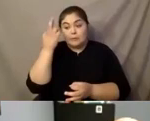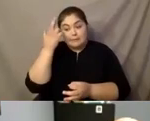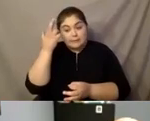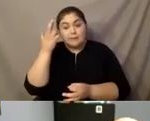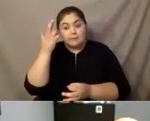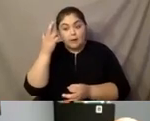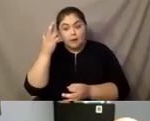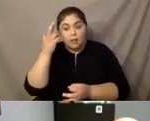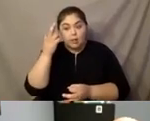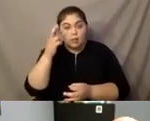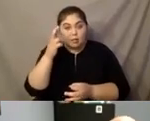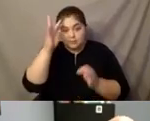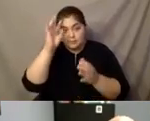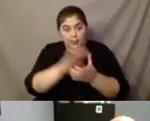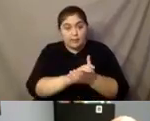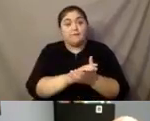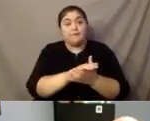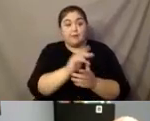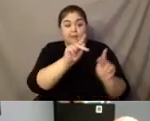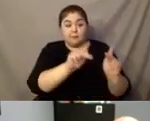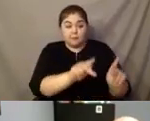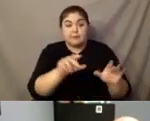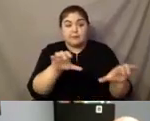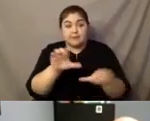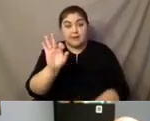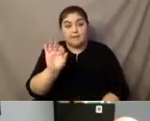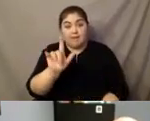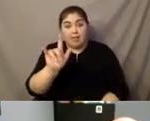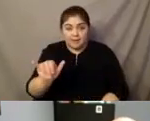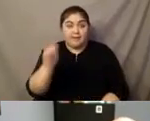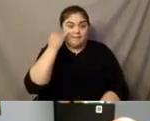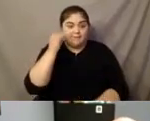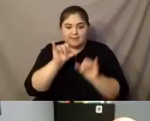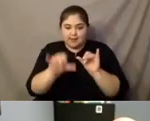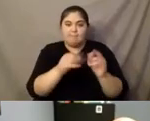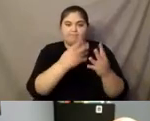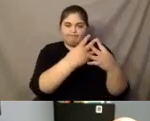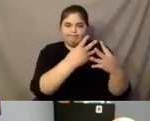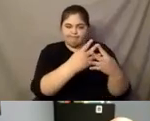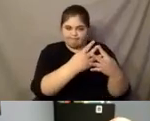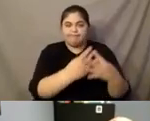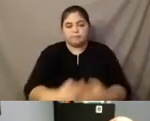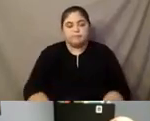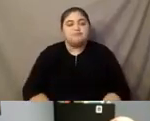the defendant committed a felony and whether or not they stay in custody. And that is something that happens in an open